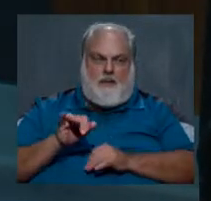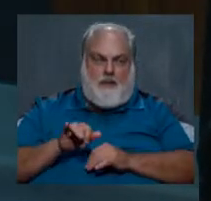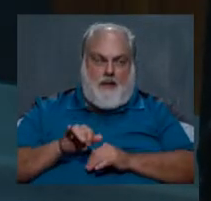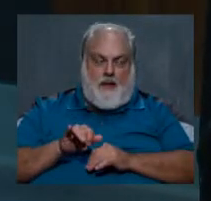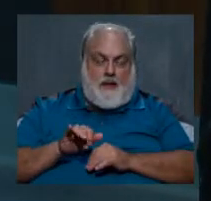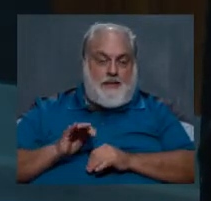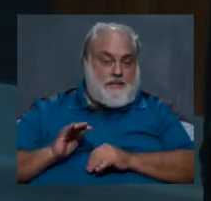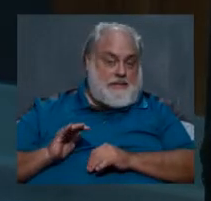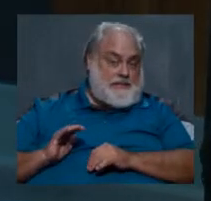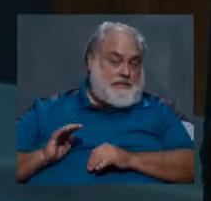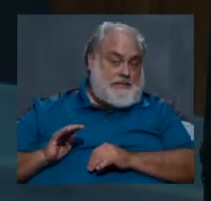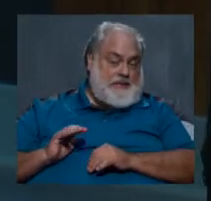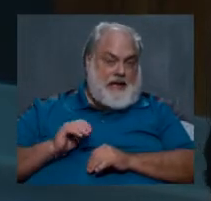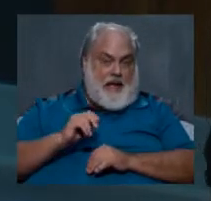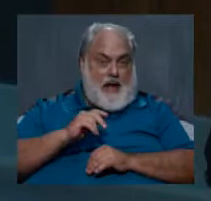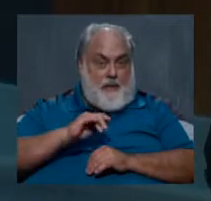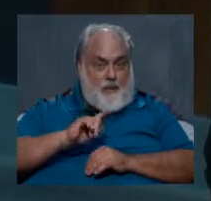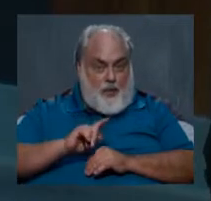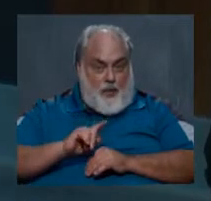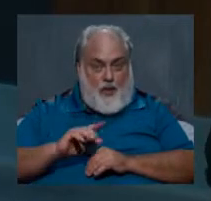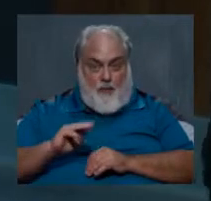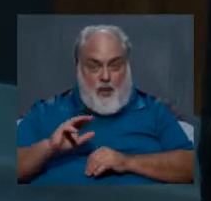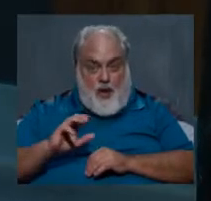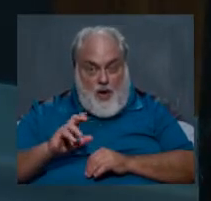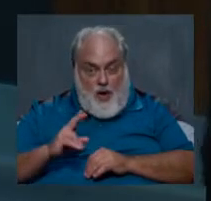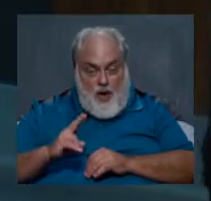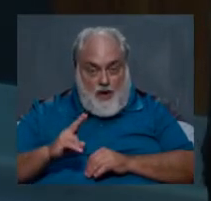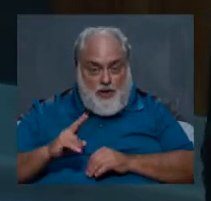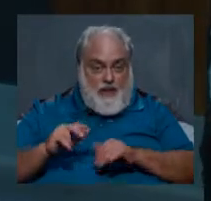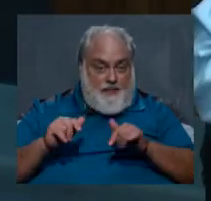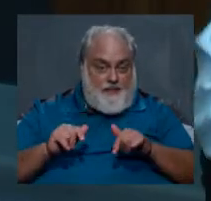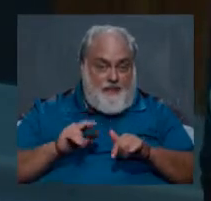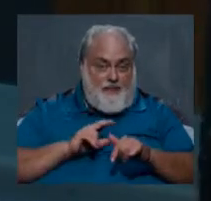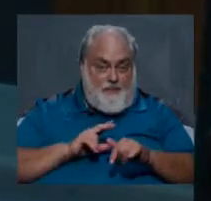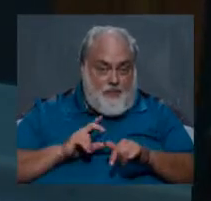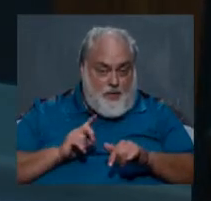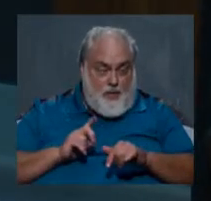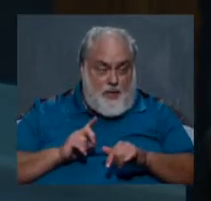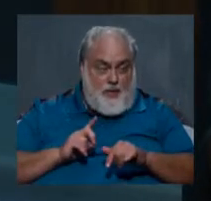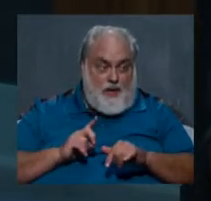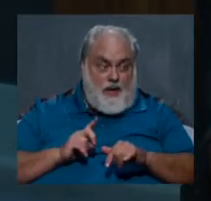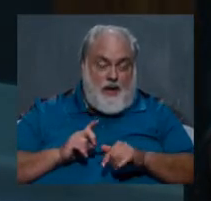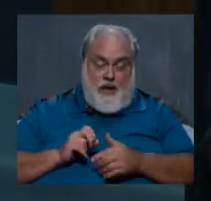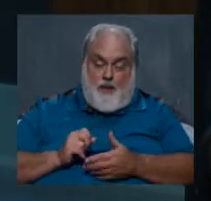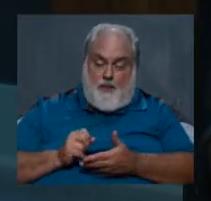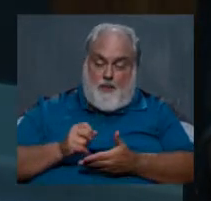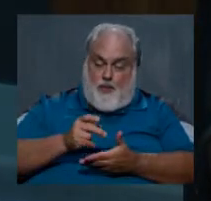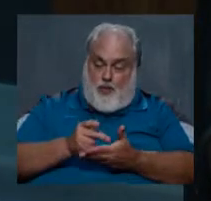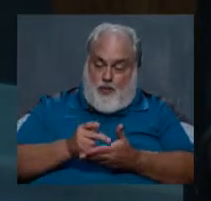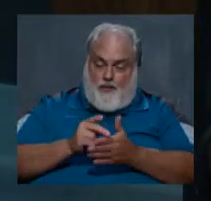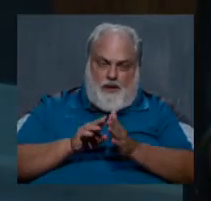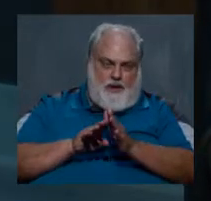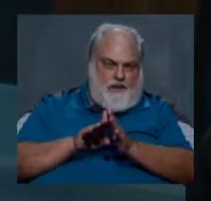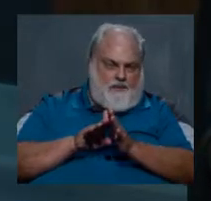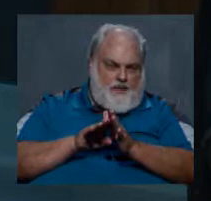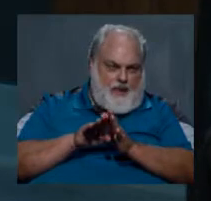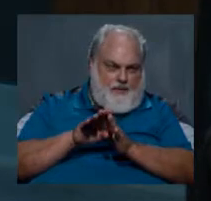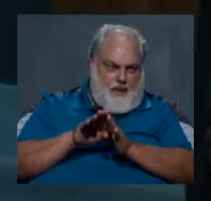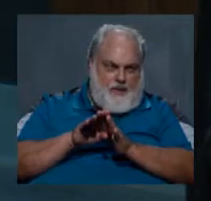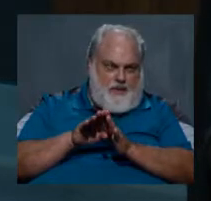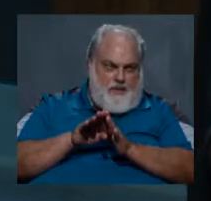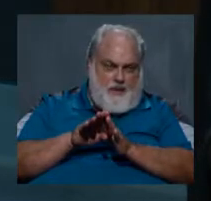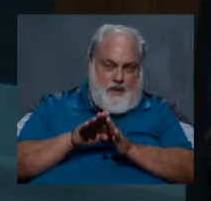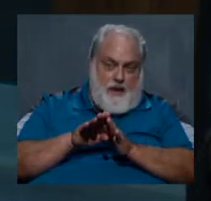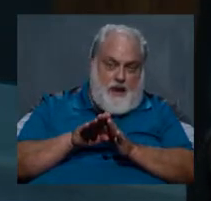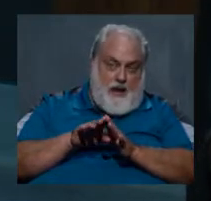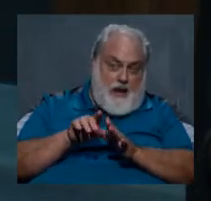back in April, March and April, this commission and subsequently the board had approved a development out at